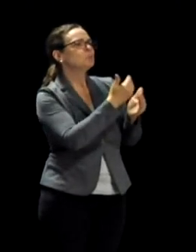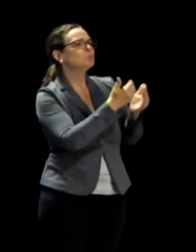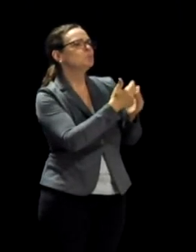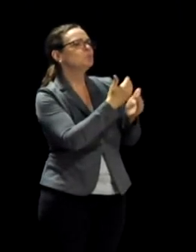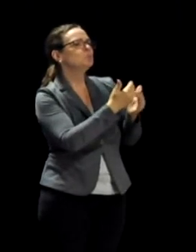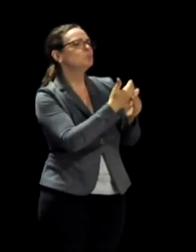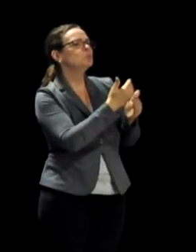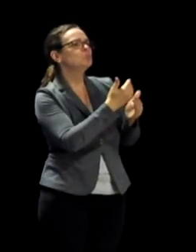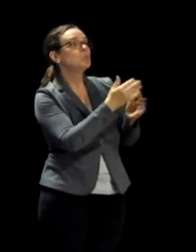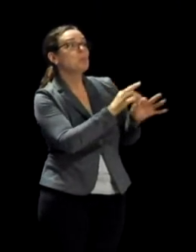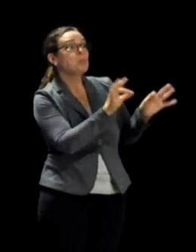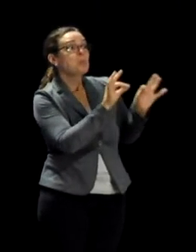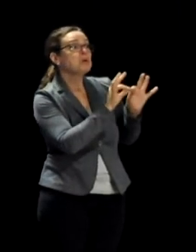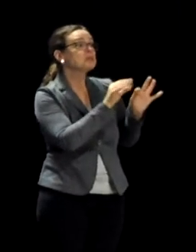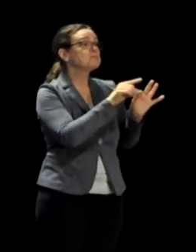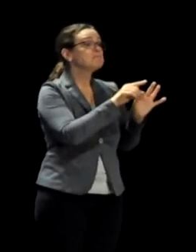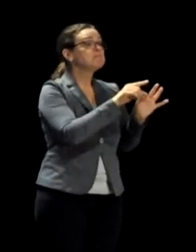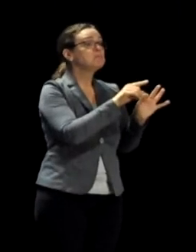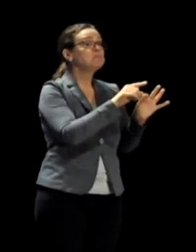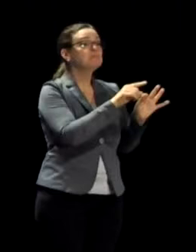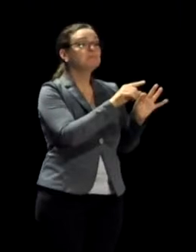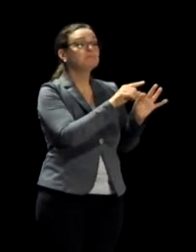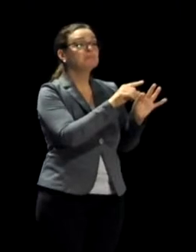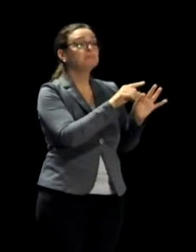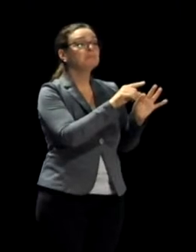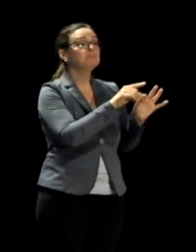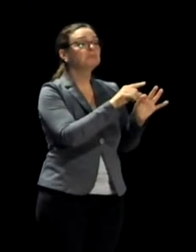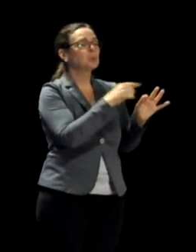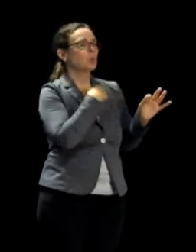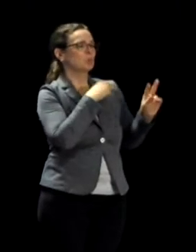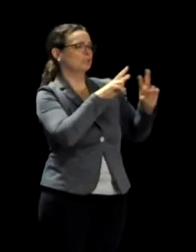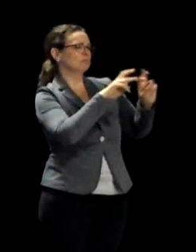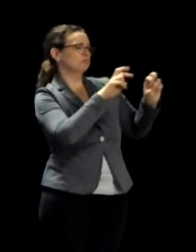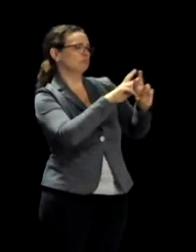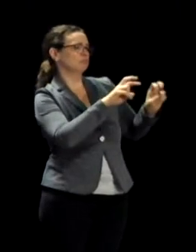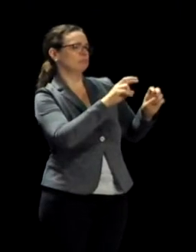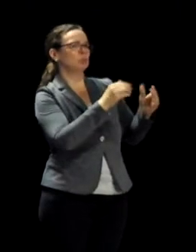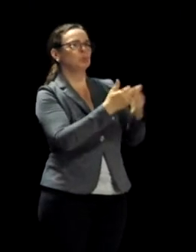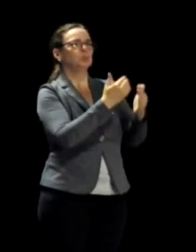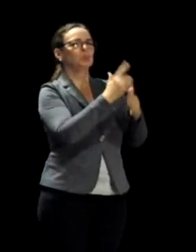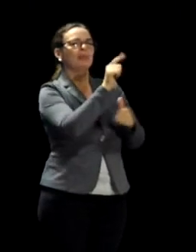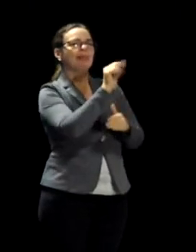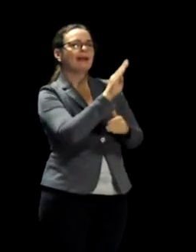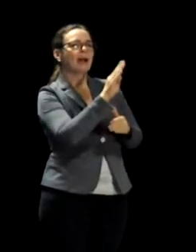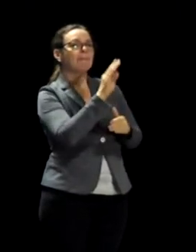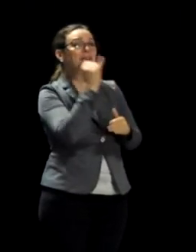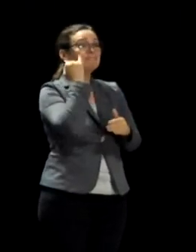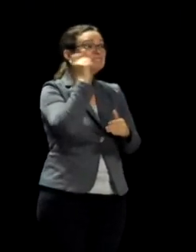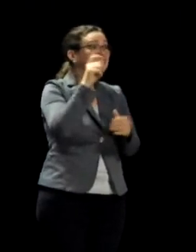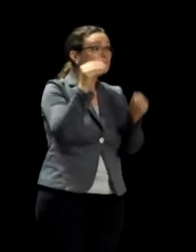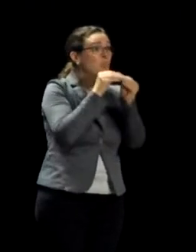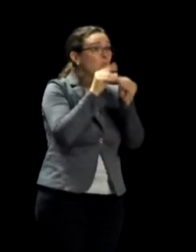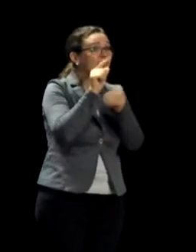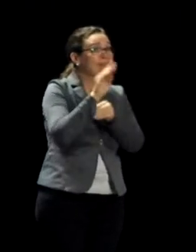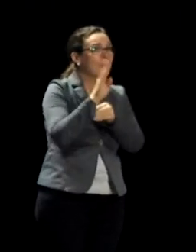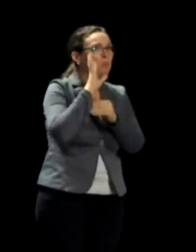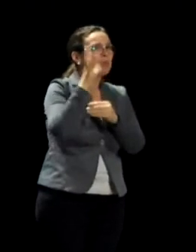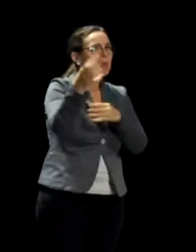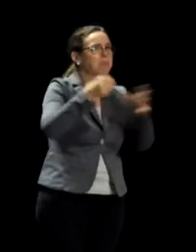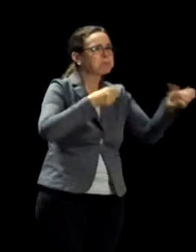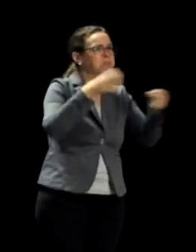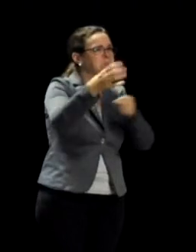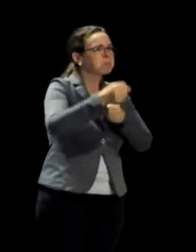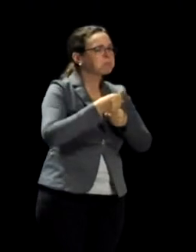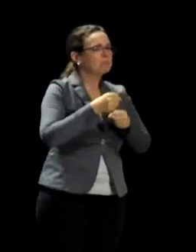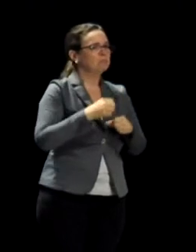get to the point where it's slowing down our ability to really tackle this virus, we'll bring on a couple